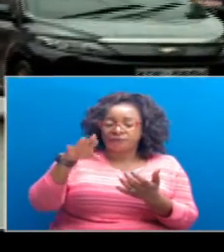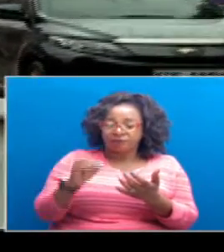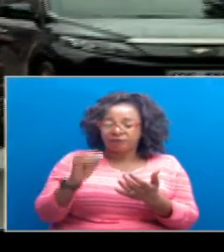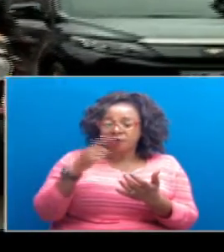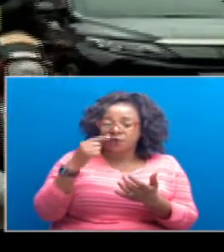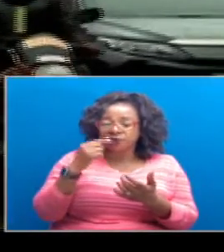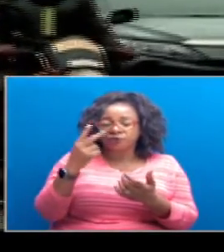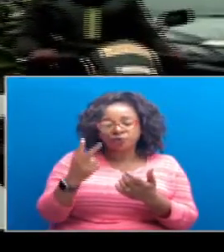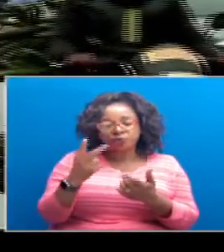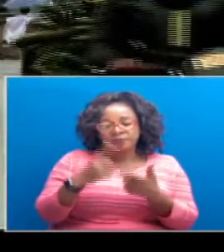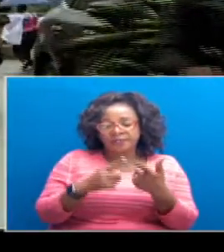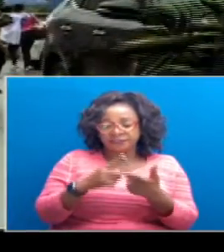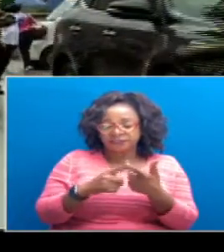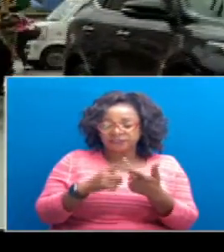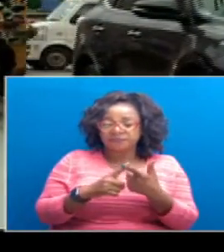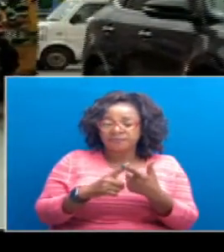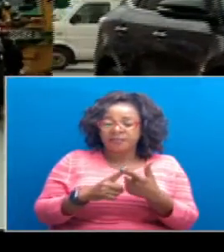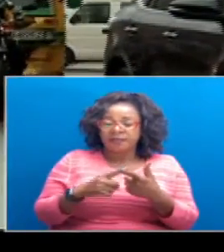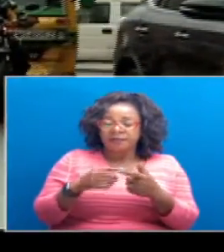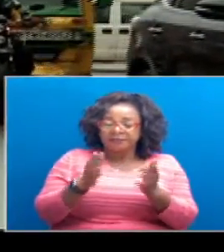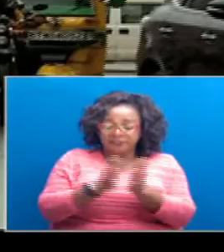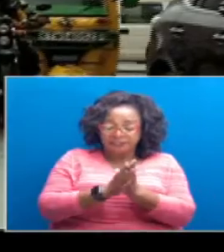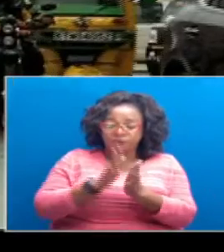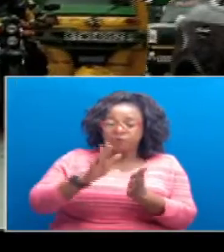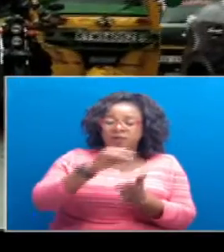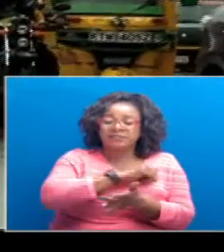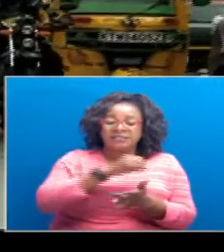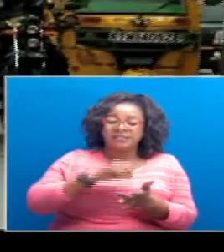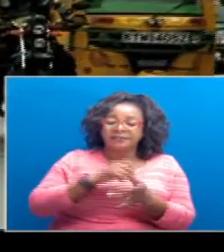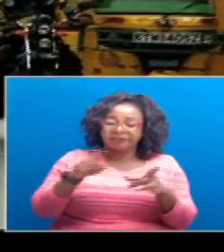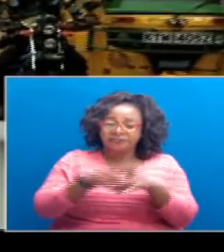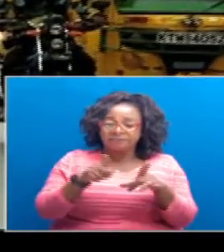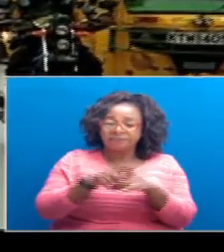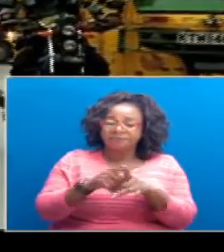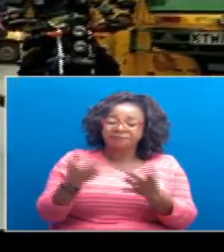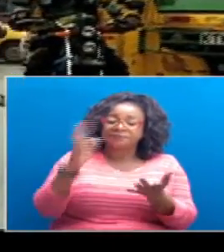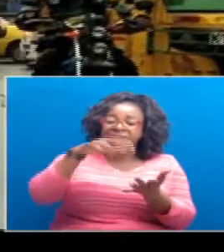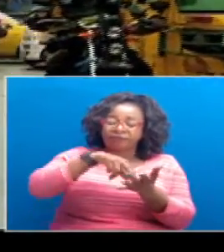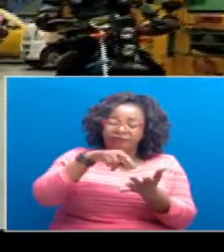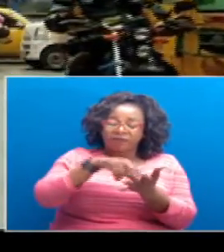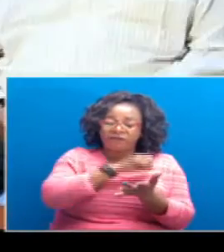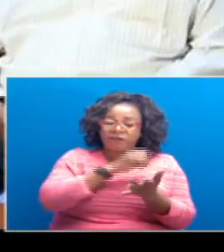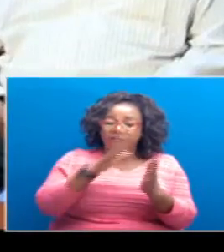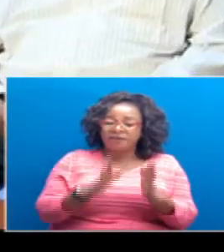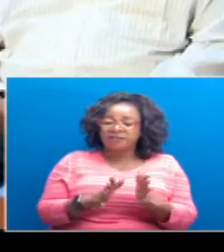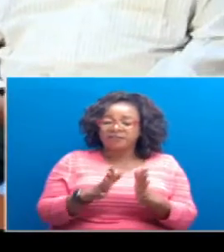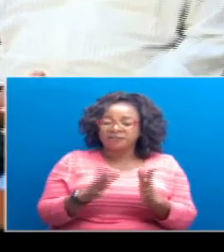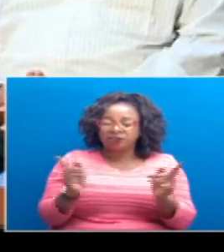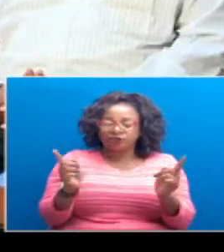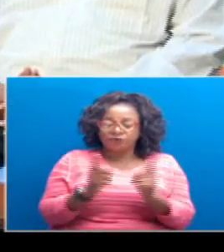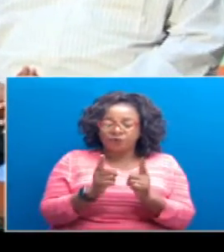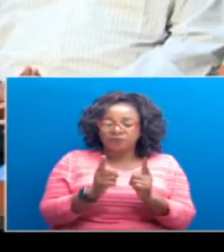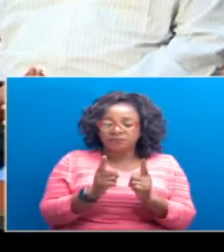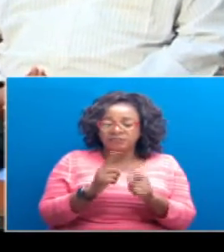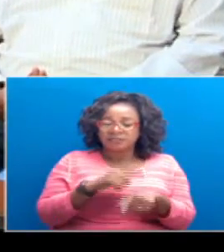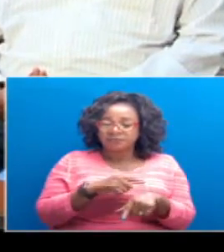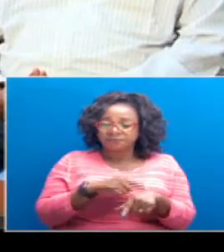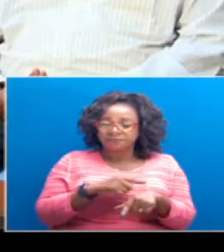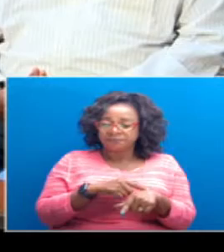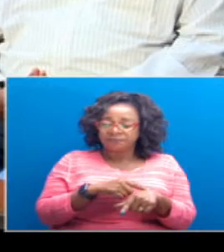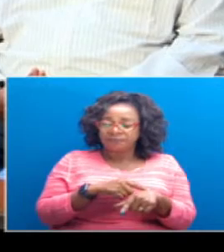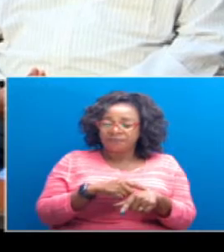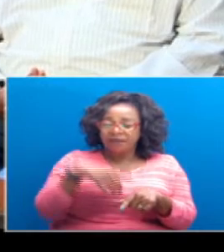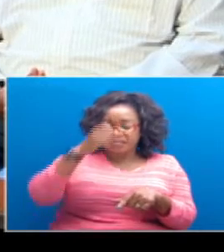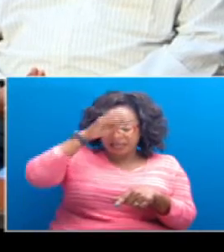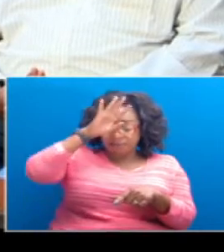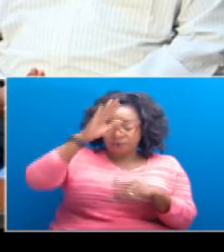2 years, and your senator are all contesting the seat of governor. So in a very short amount of time, and Kiambu